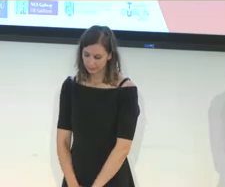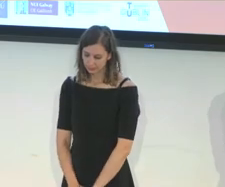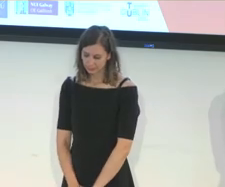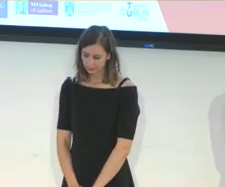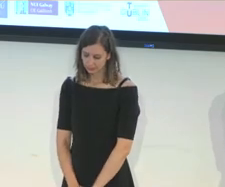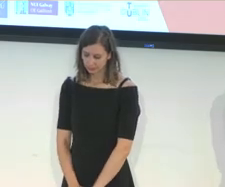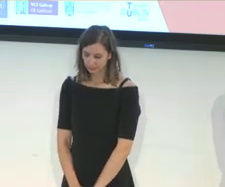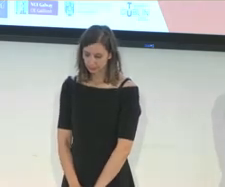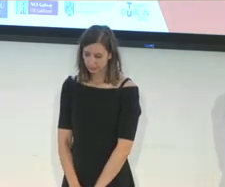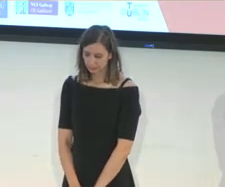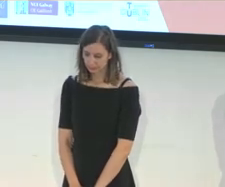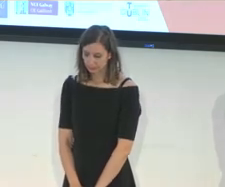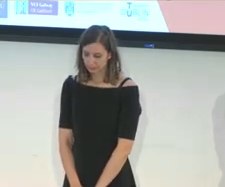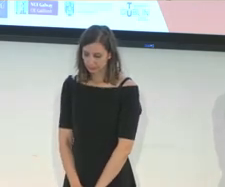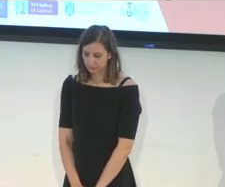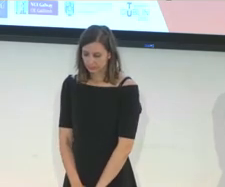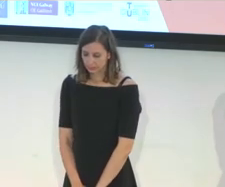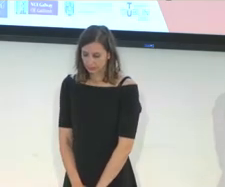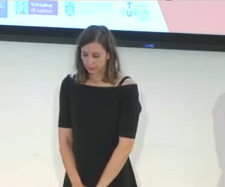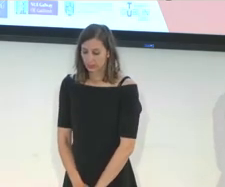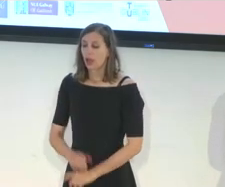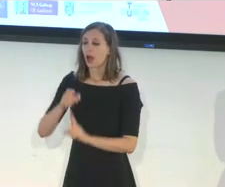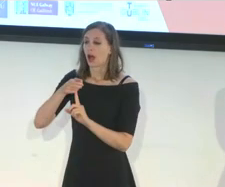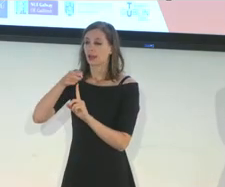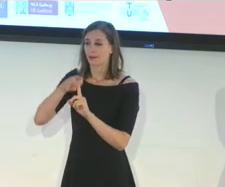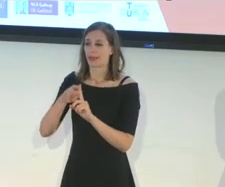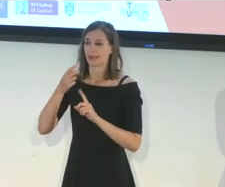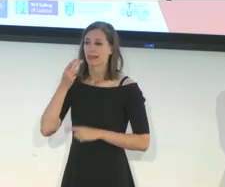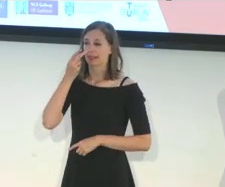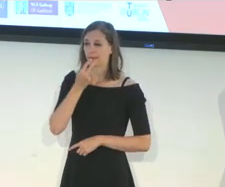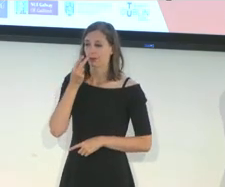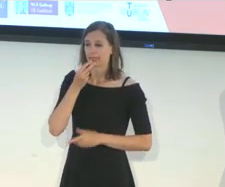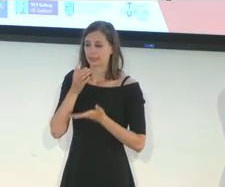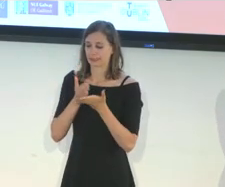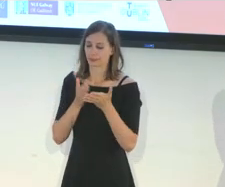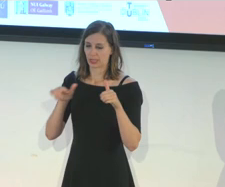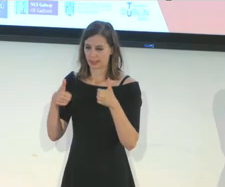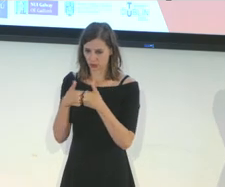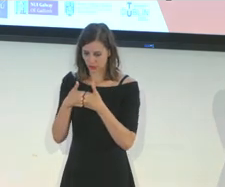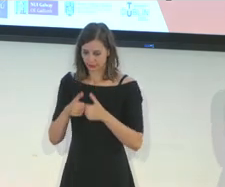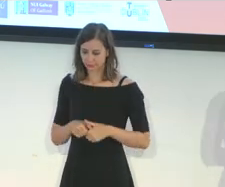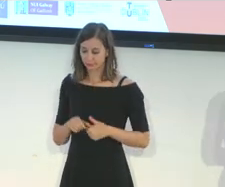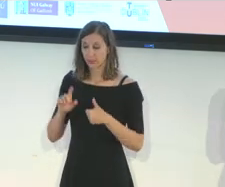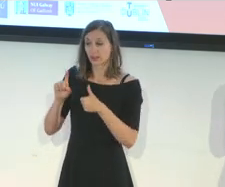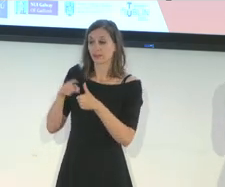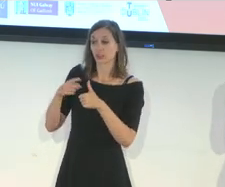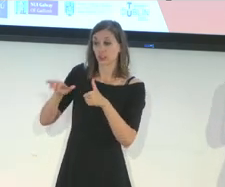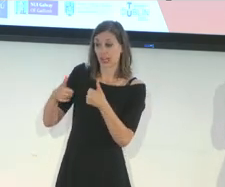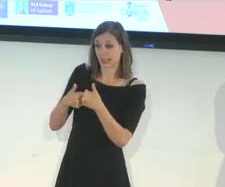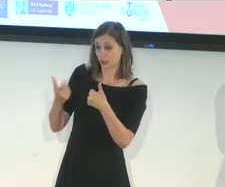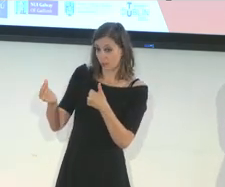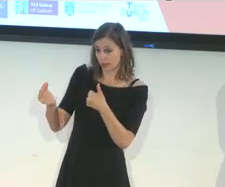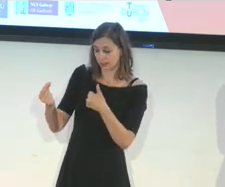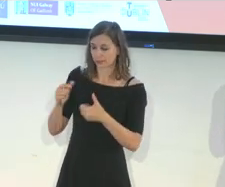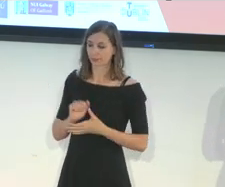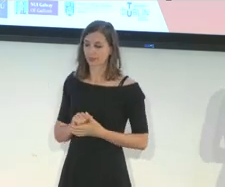But there are certain challenges with automated lip reading. The first one is